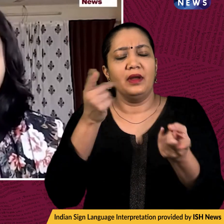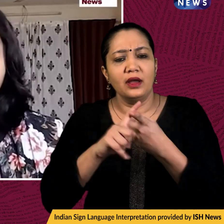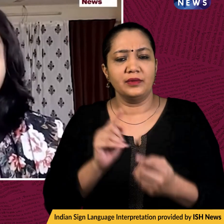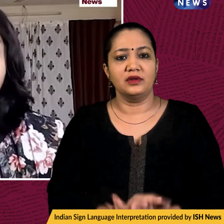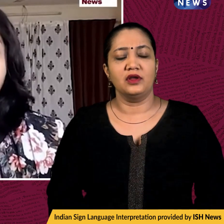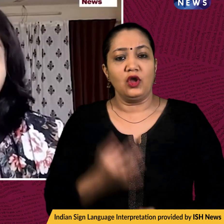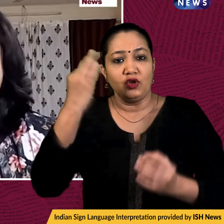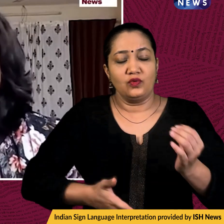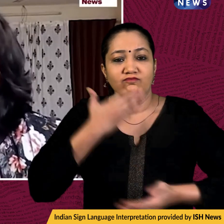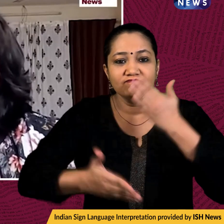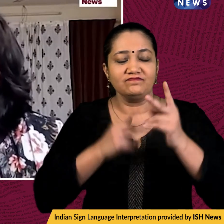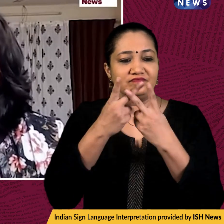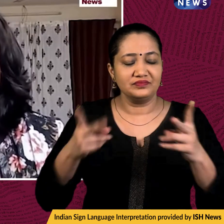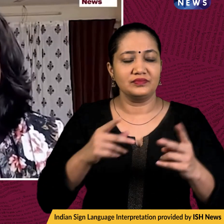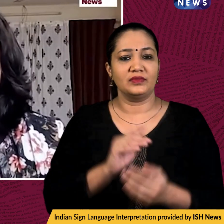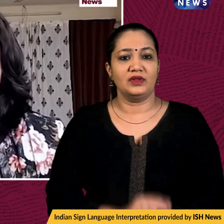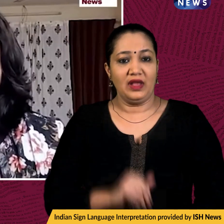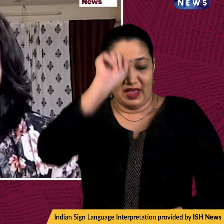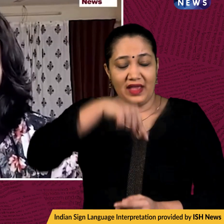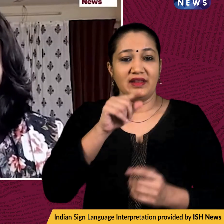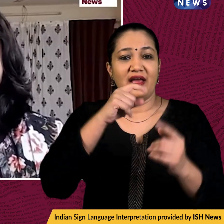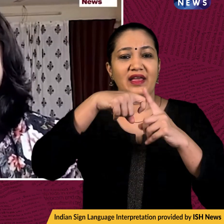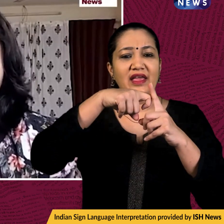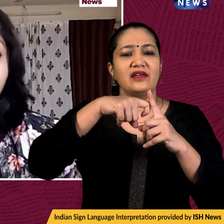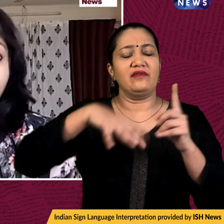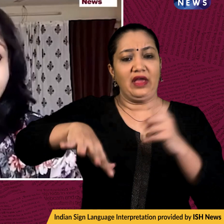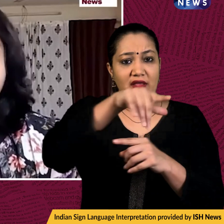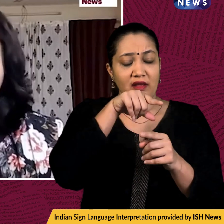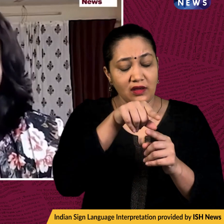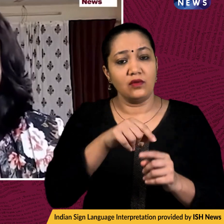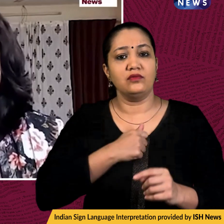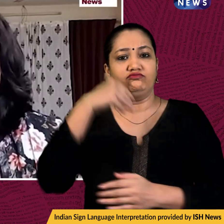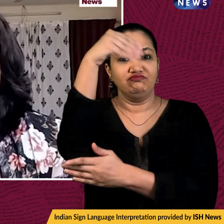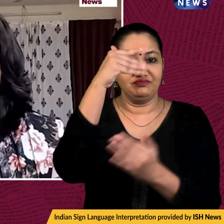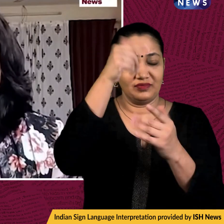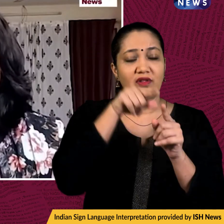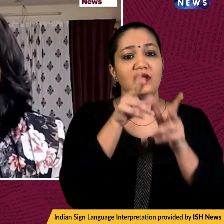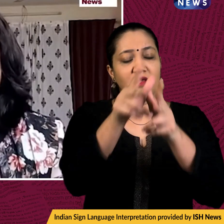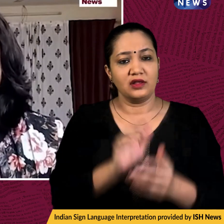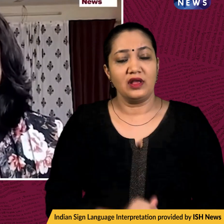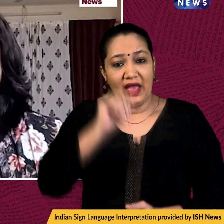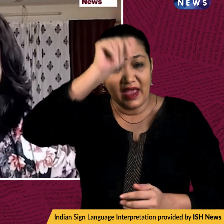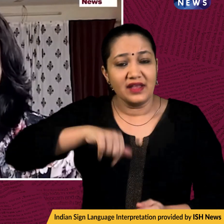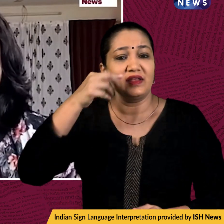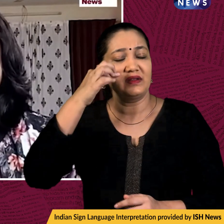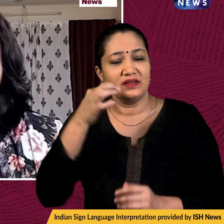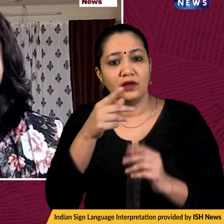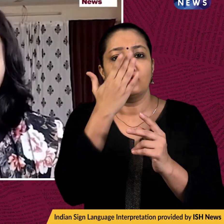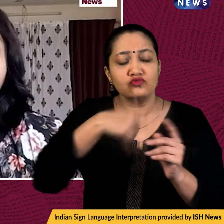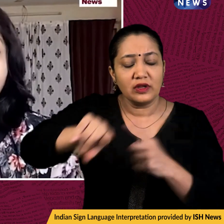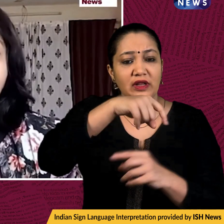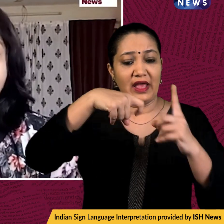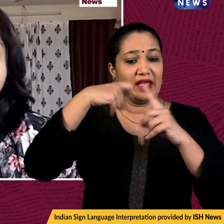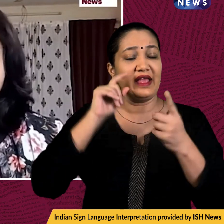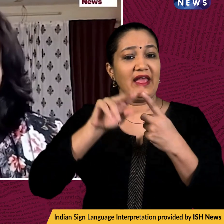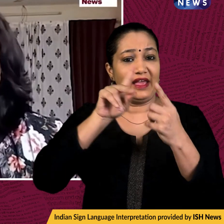Meanwhile, in a new advisory, the Indian embassy in Kyiv has said, and I quote, all Indian nationals, including students, are